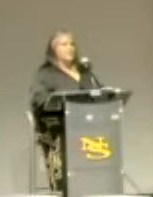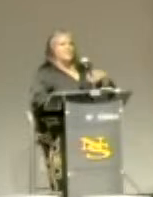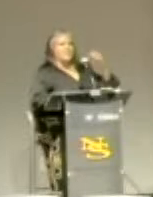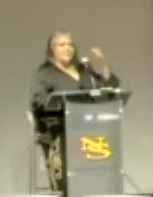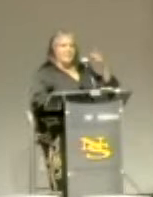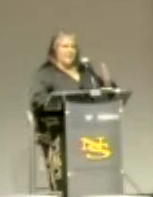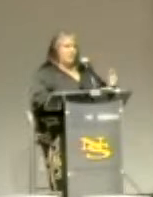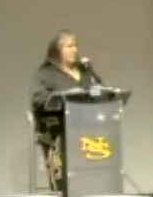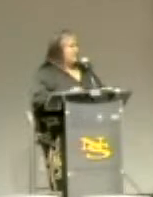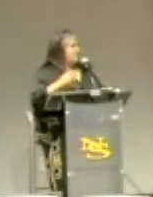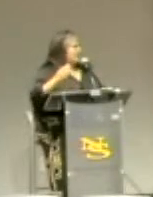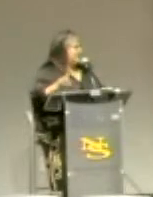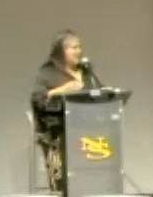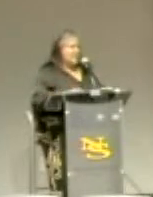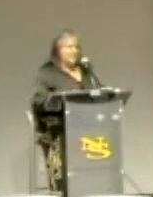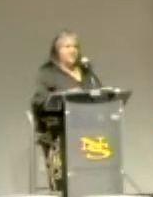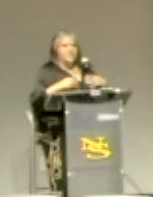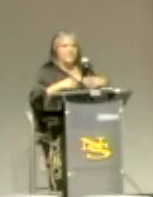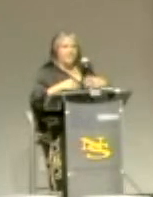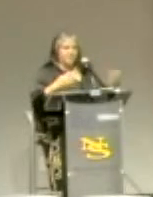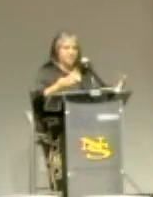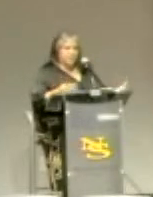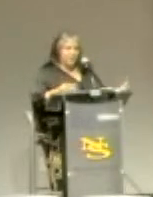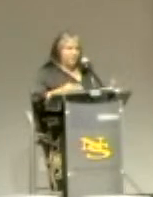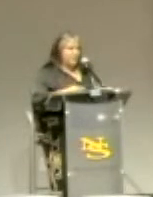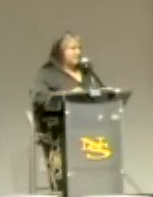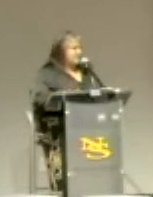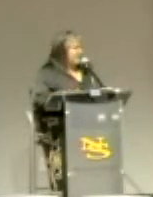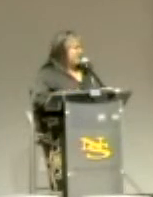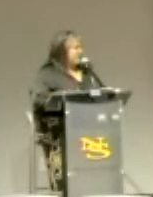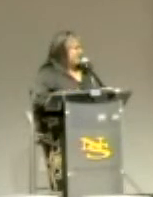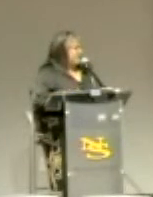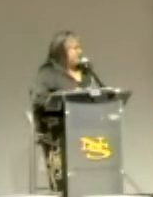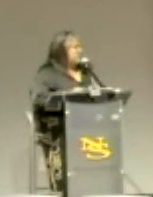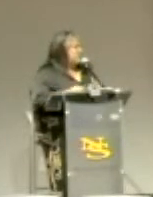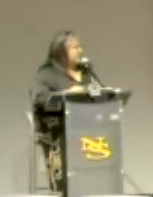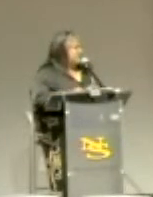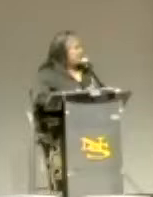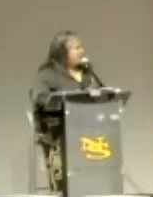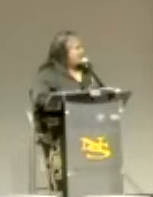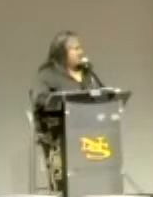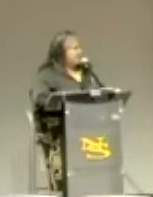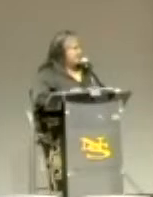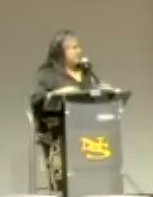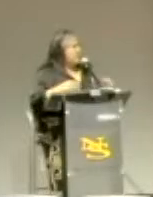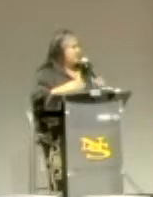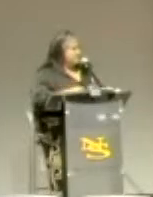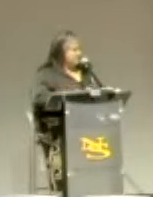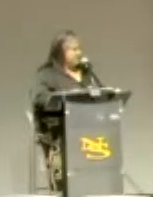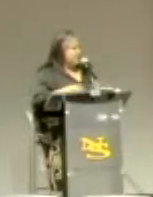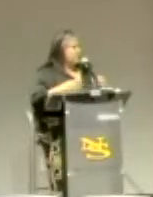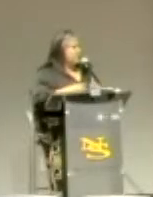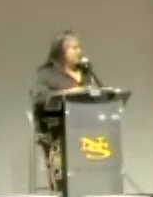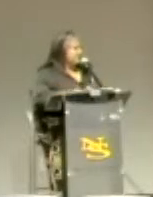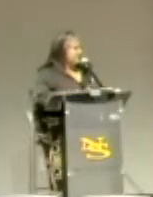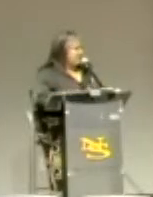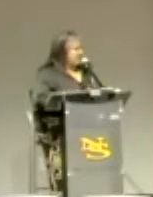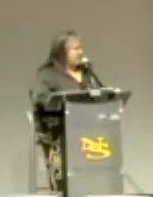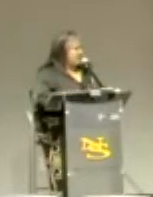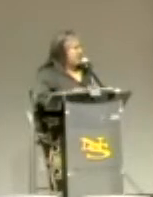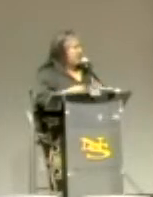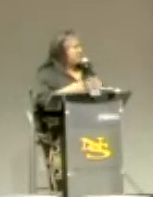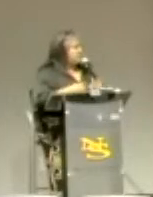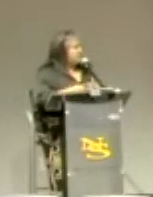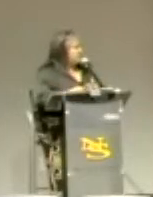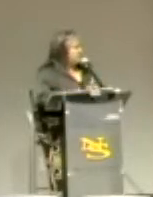Sandeep, Amy, Marcella, their departments, that we're going to think about giving some concentrated focus